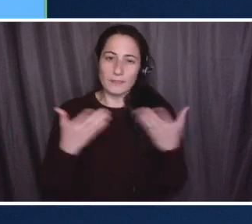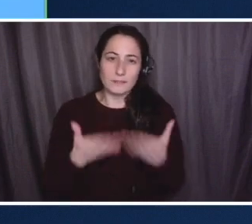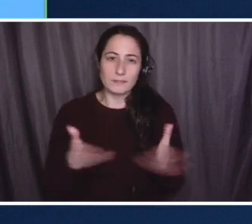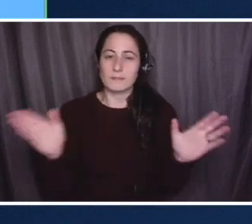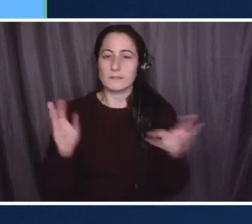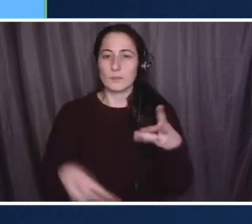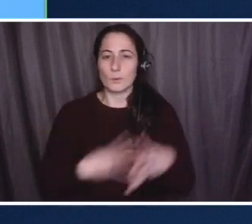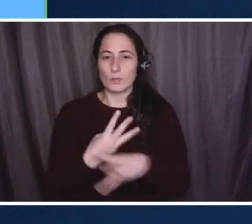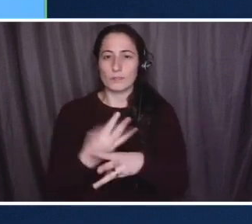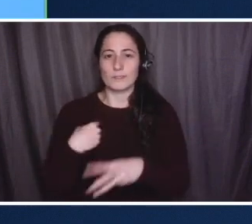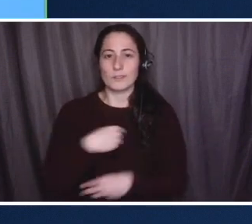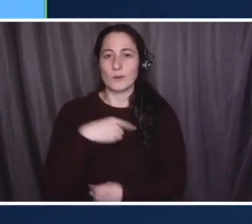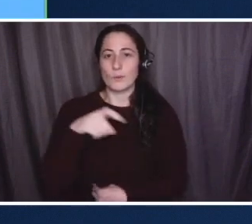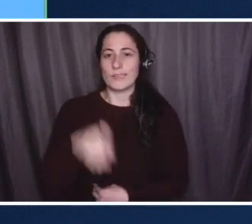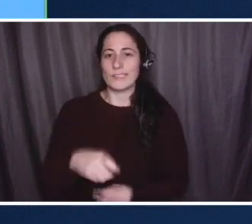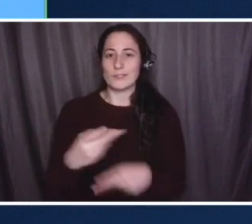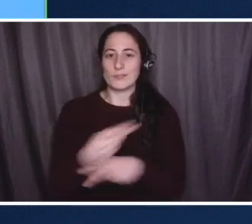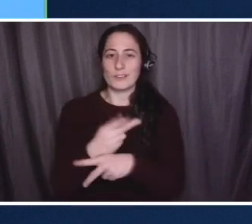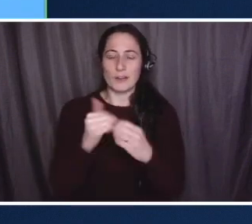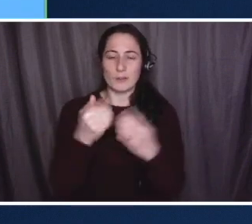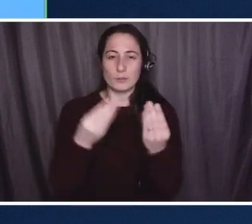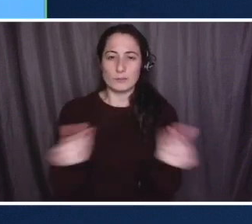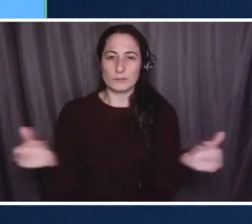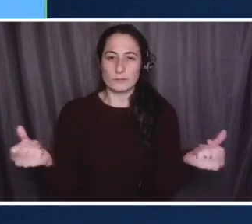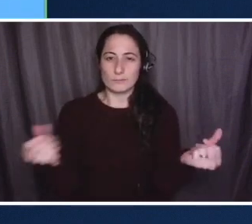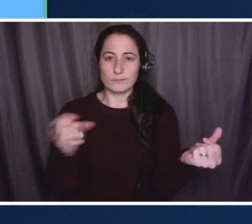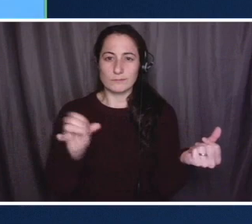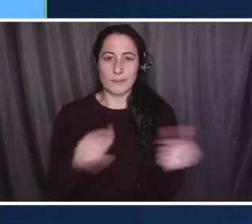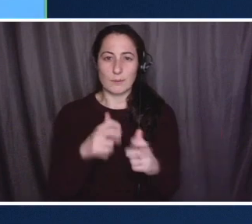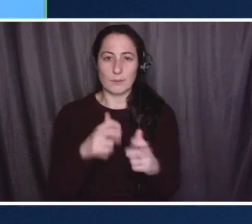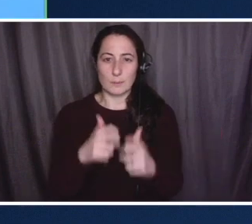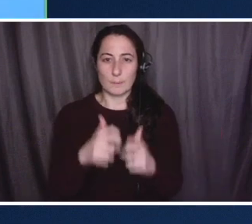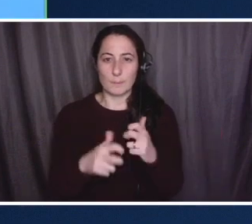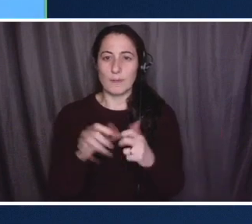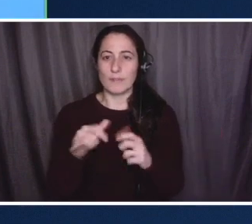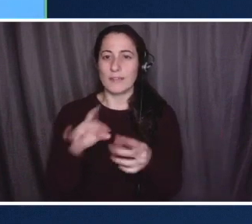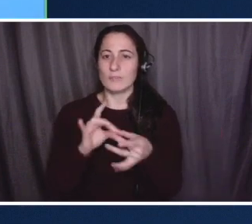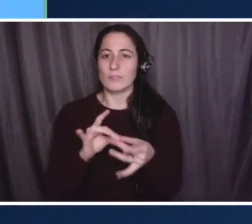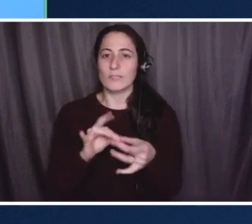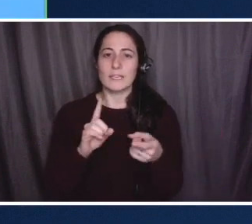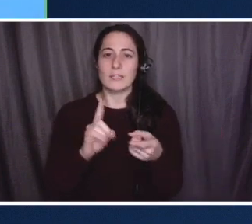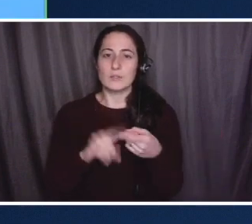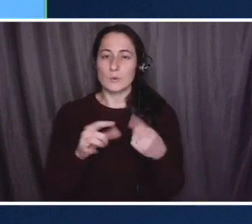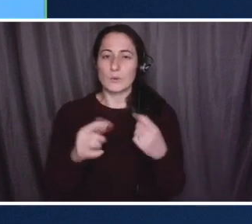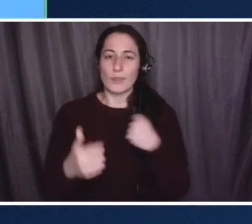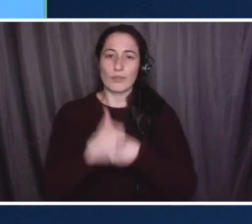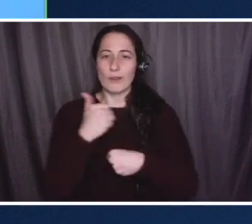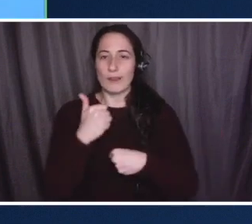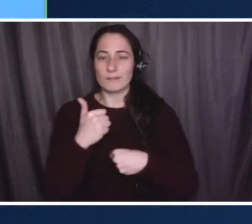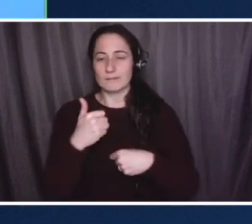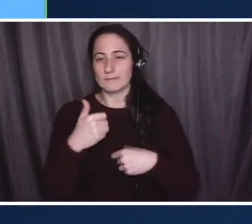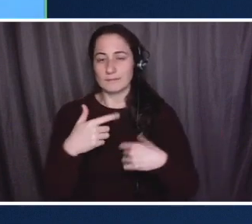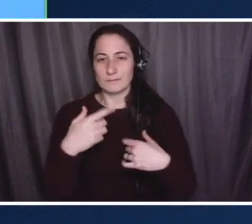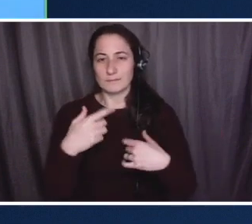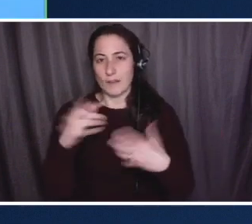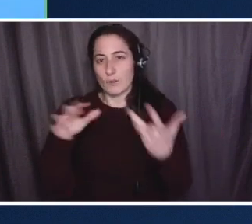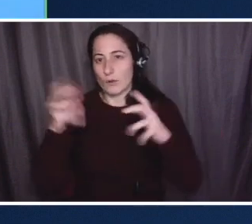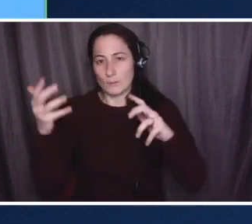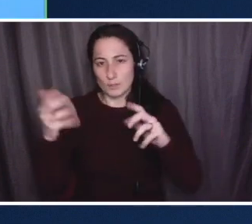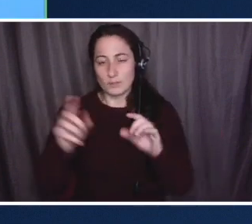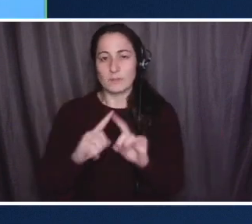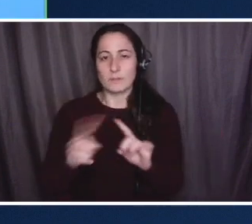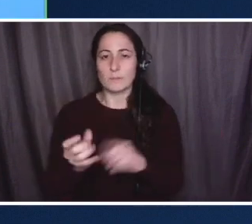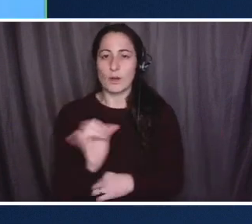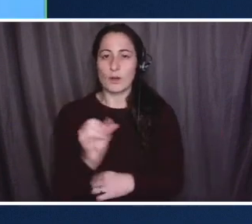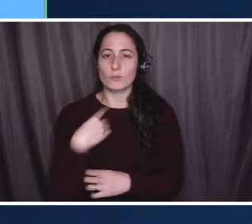need a remedy. And that remedy is related to the fight against corruption, but beyond that, we need to